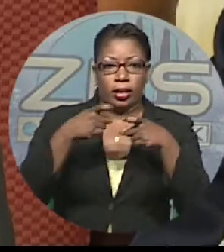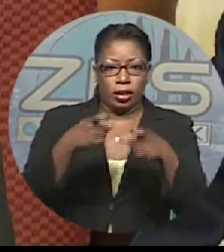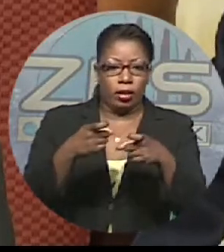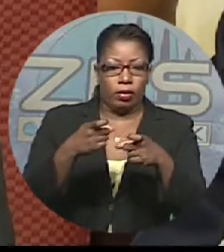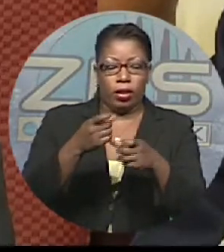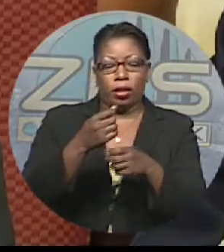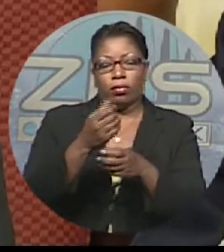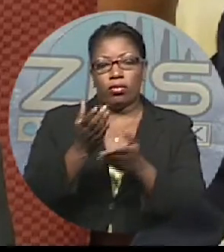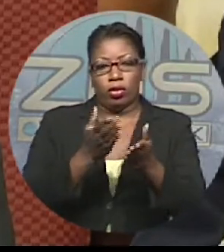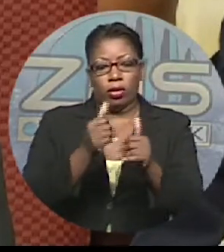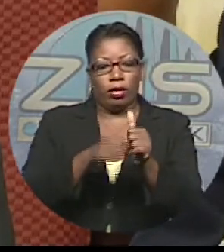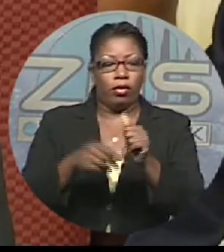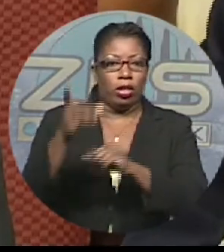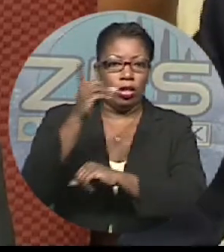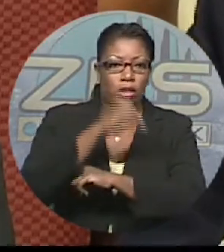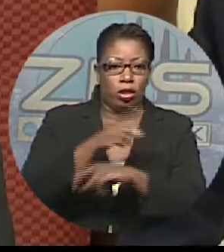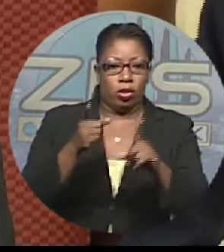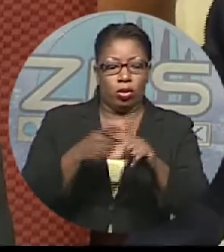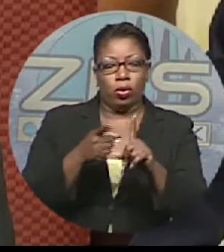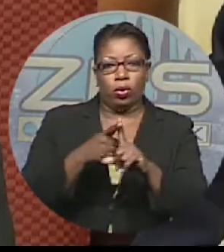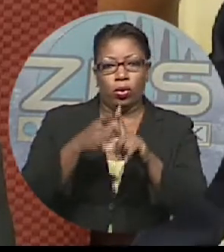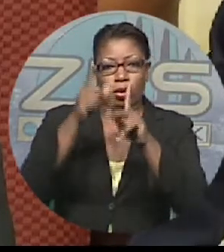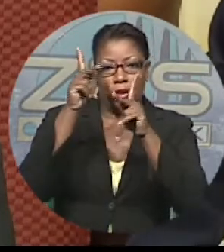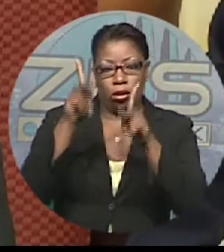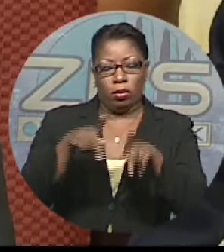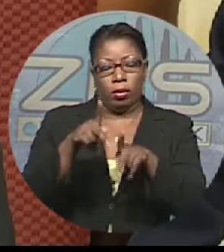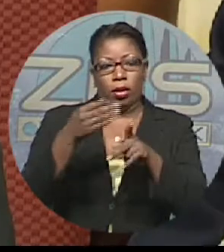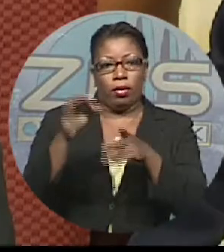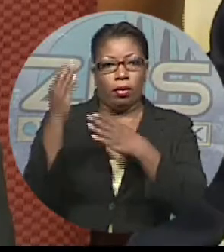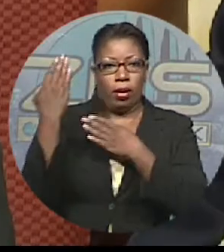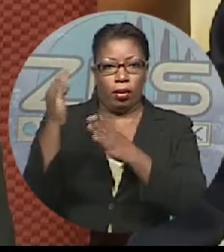every day to the citizens of the Commonwealth of the Bahamas.